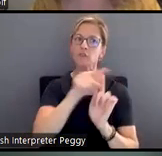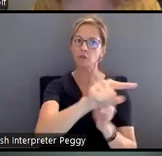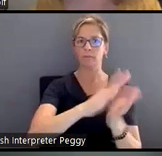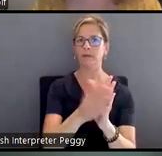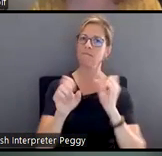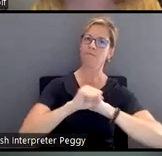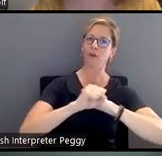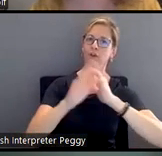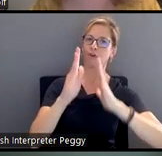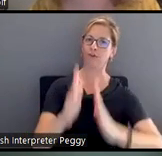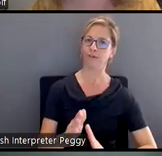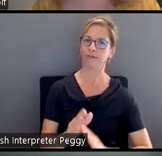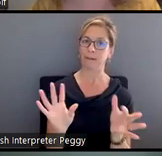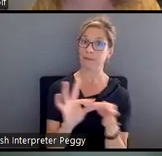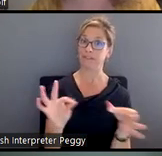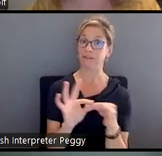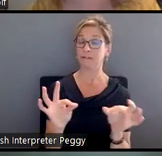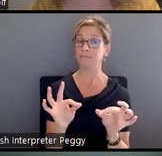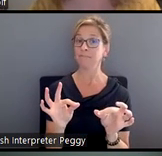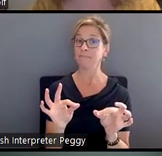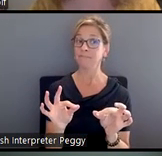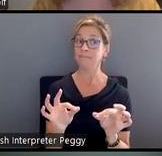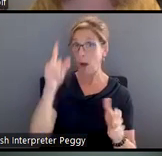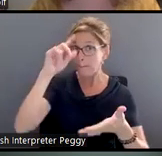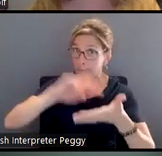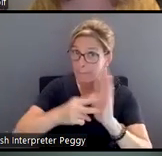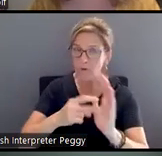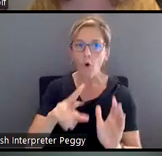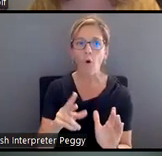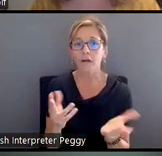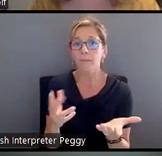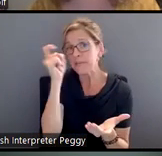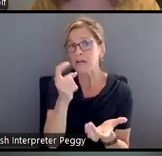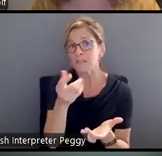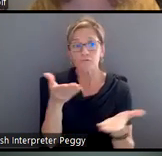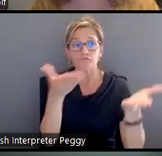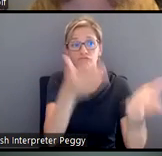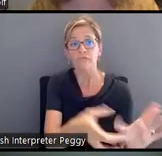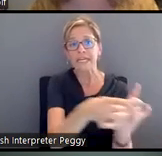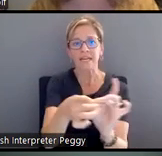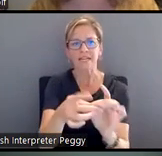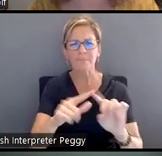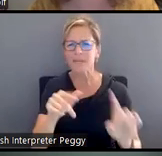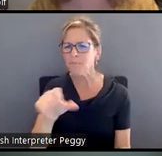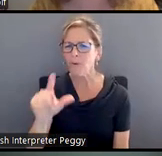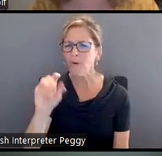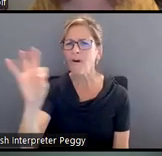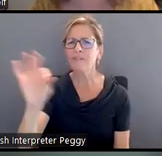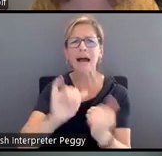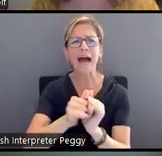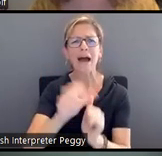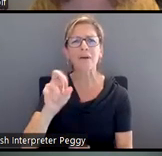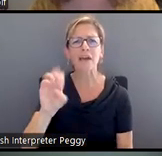message, whether it's intentional or not, you are. Okay, I don't know how to turn the poll off, Carrie. Is there a way for you